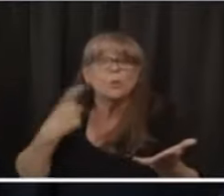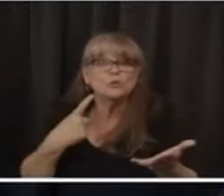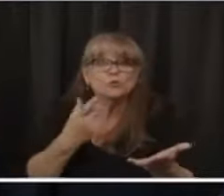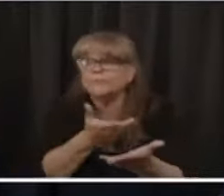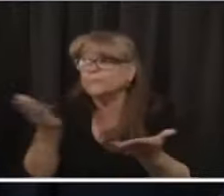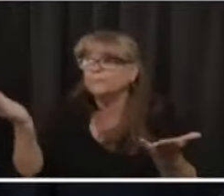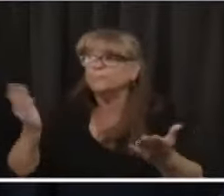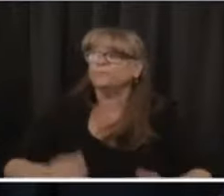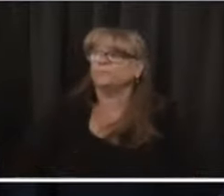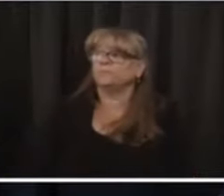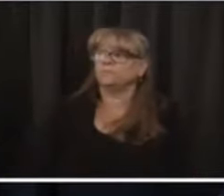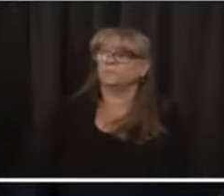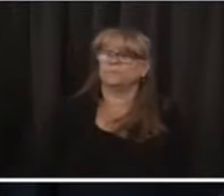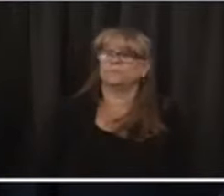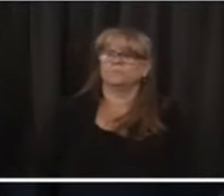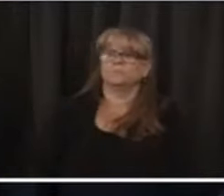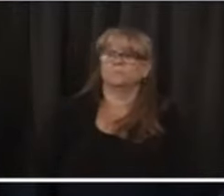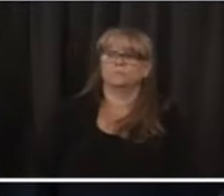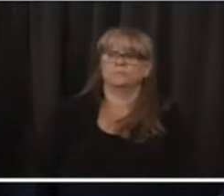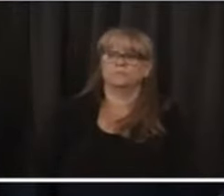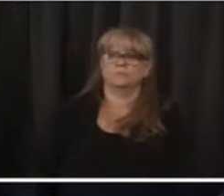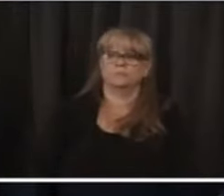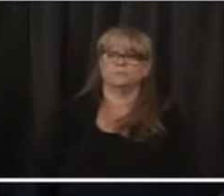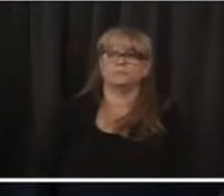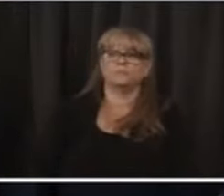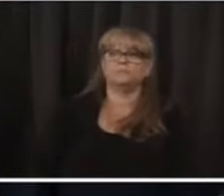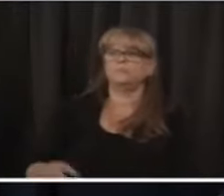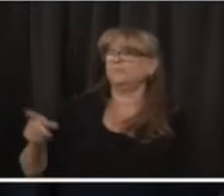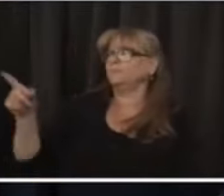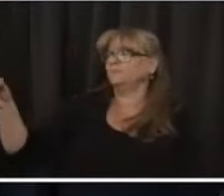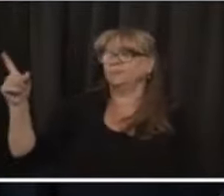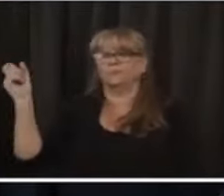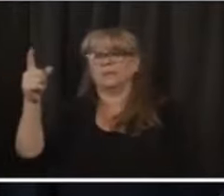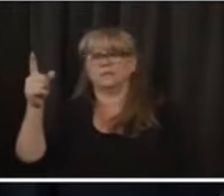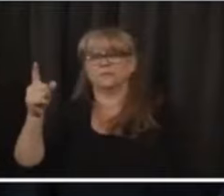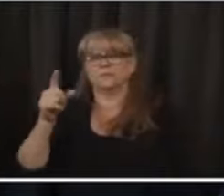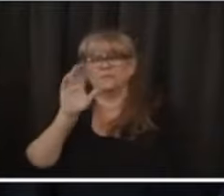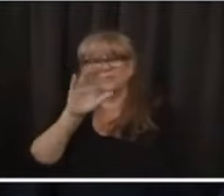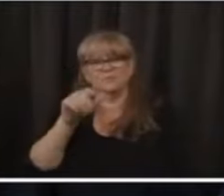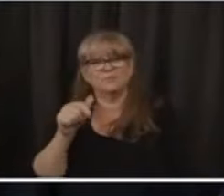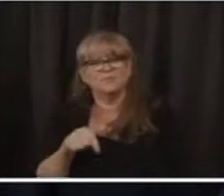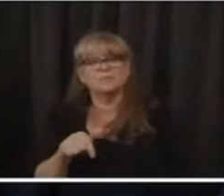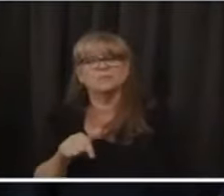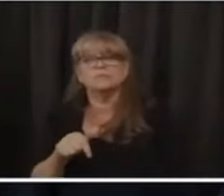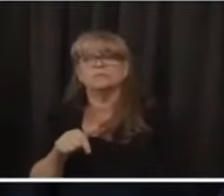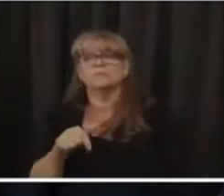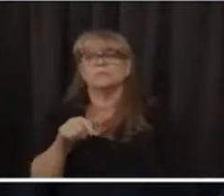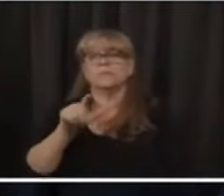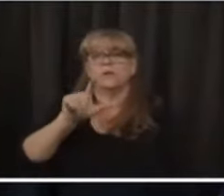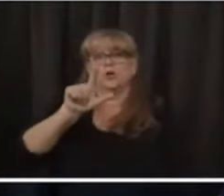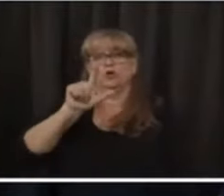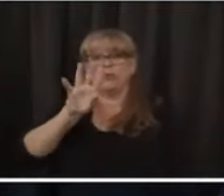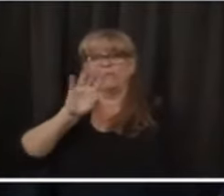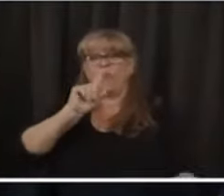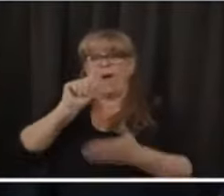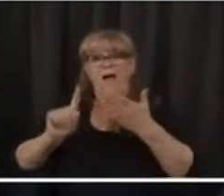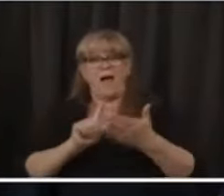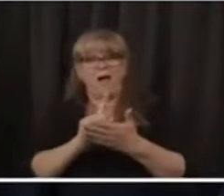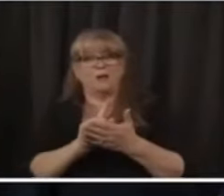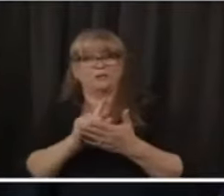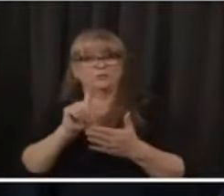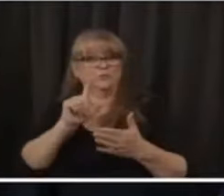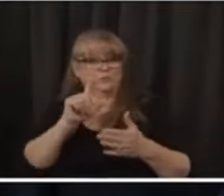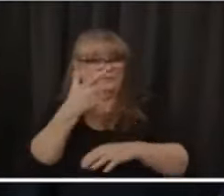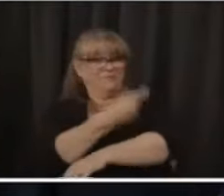Yes. Is the state considering going to any 24-hour vaccine sites? I think they've done that in some